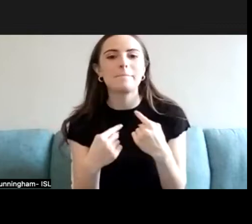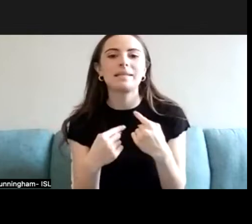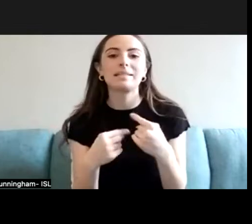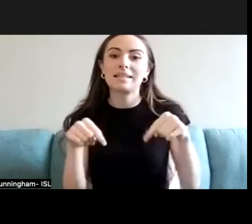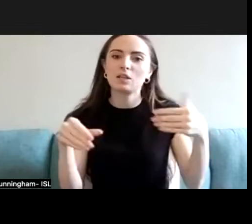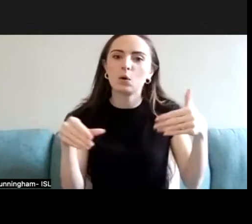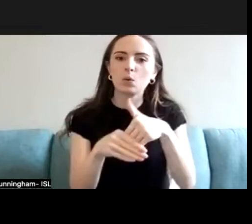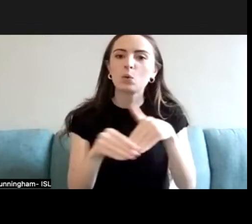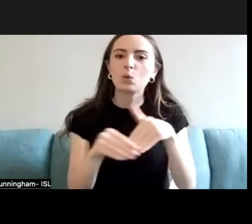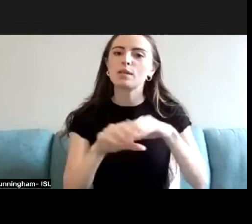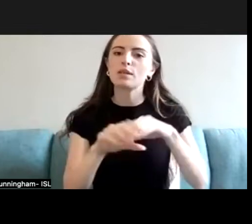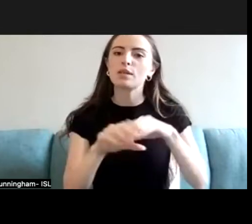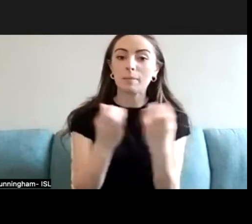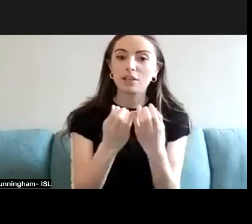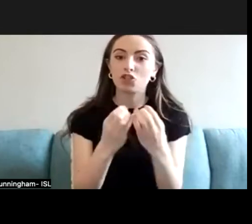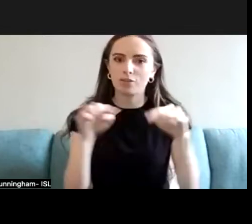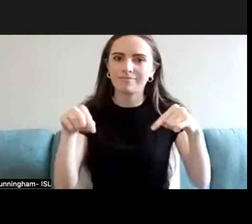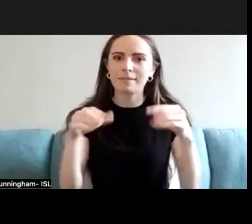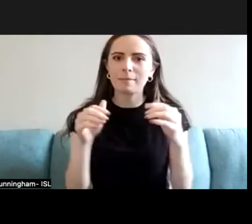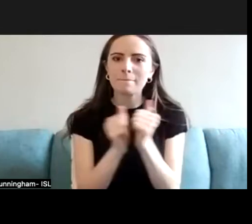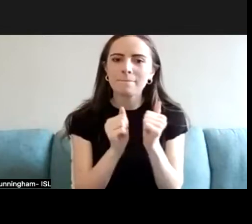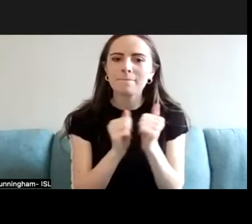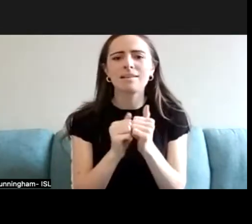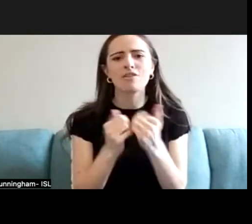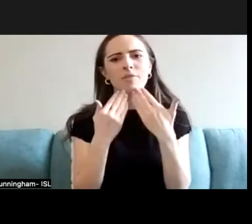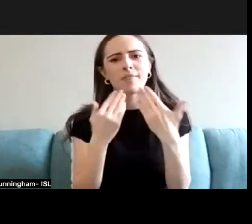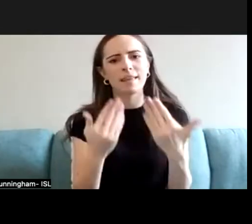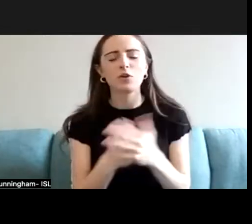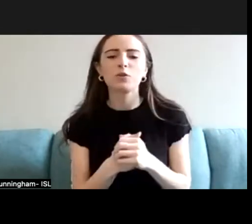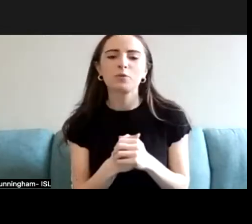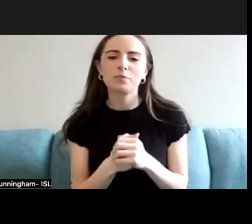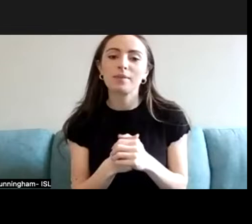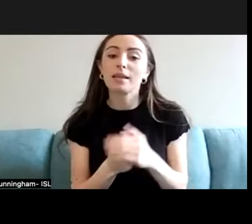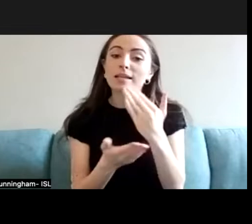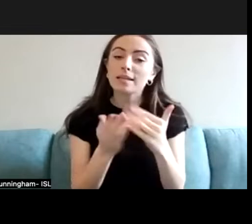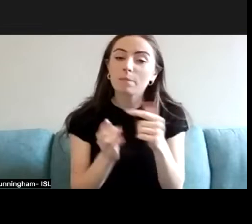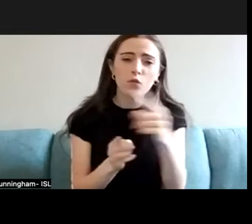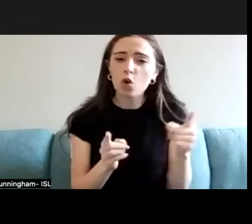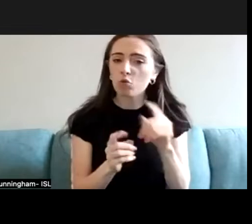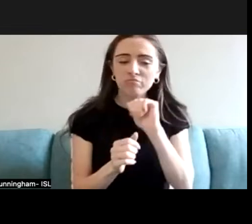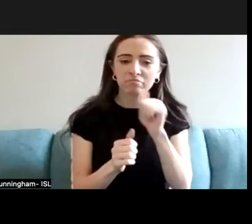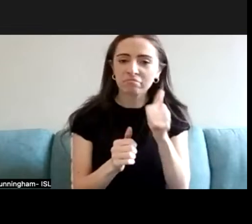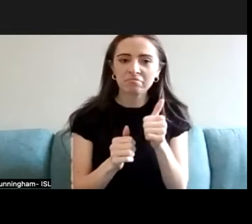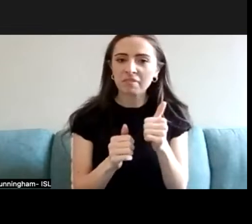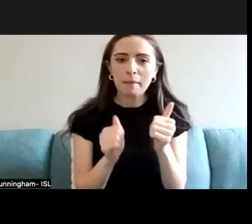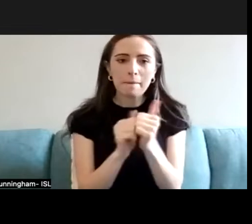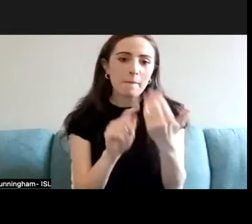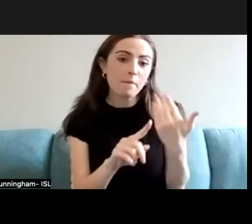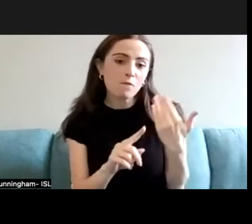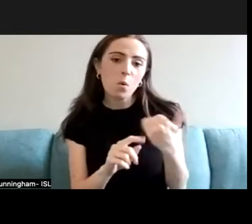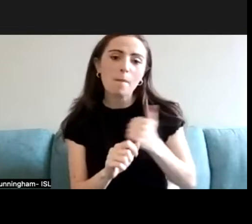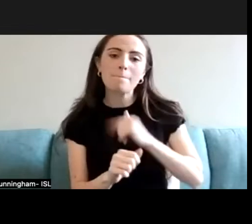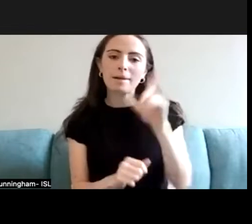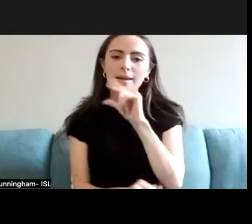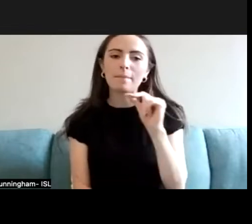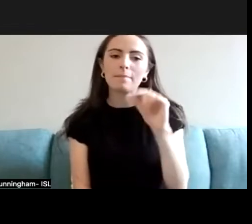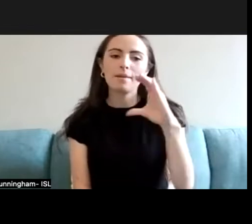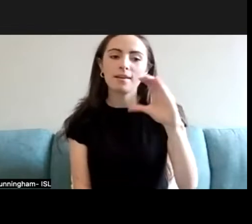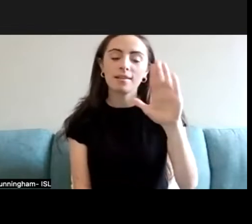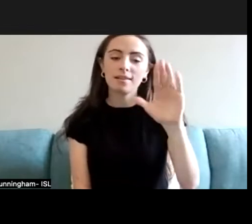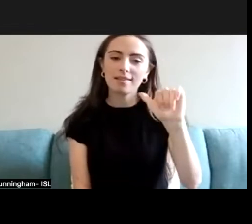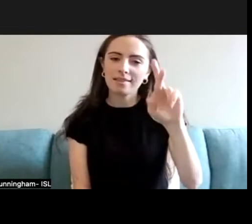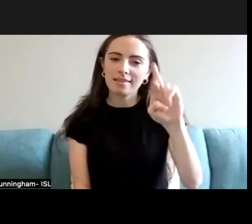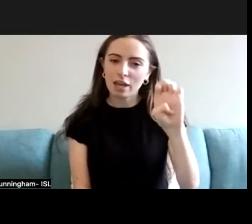Accessible Communications Toolkit. For those of you I've not met before, my name's Claire Hayes and I'm a part of the Employers for Change